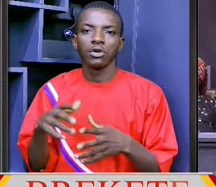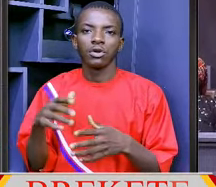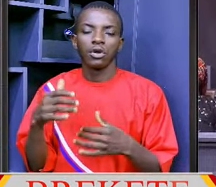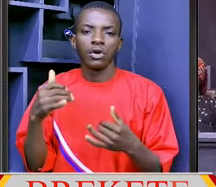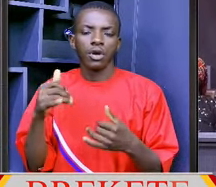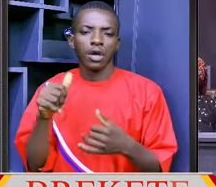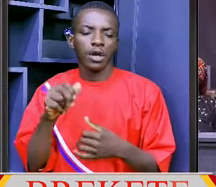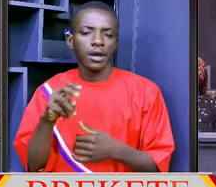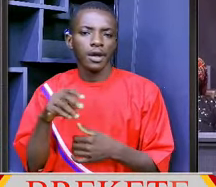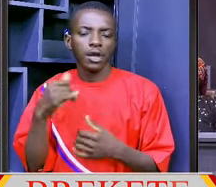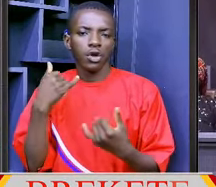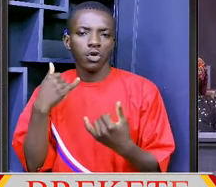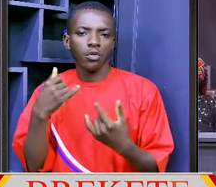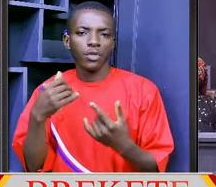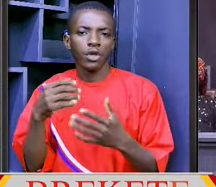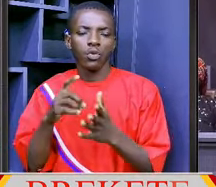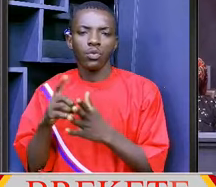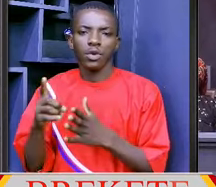me.